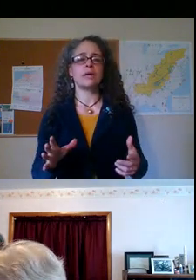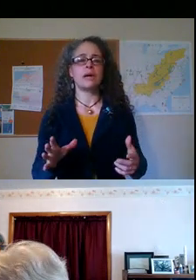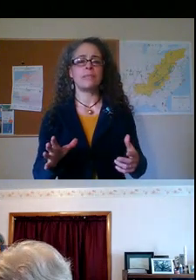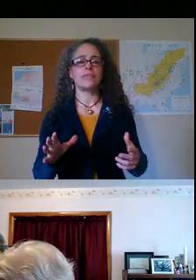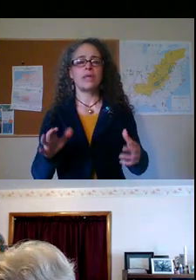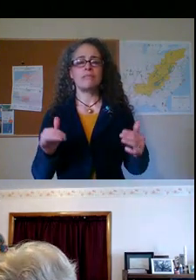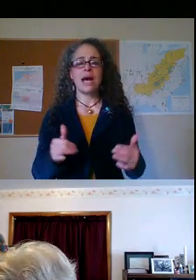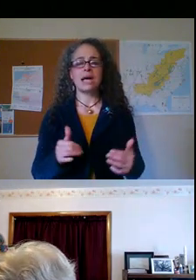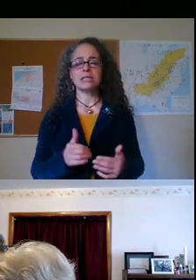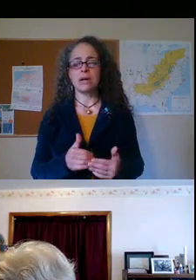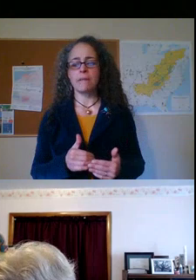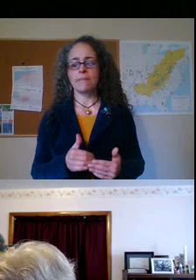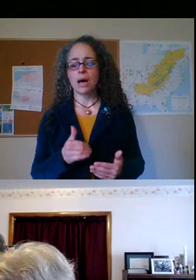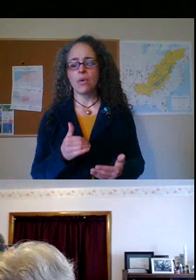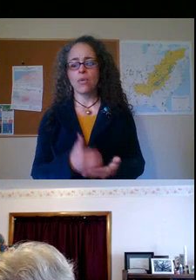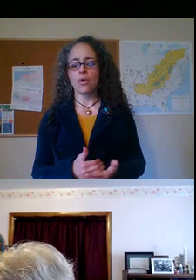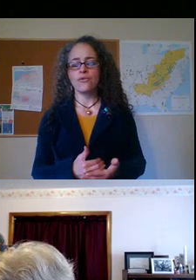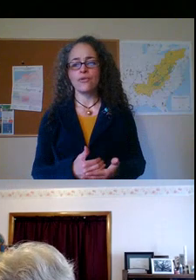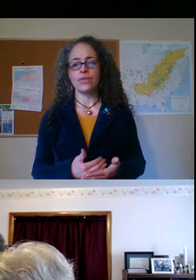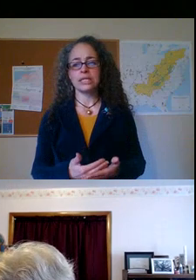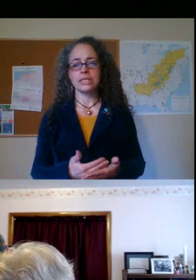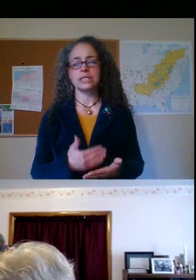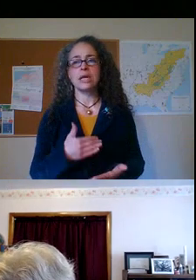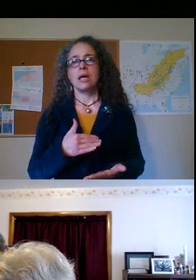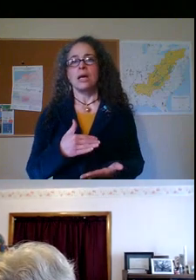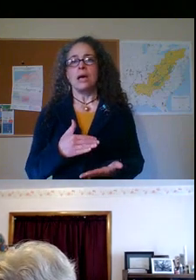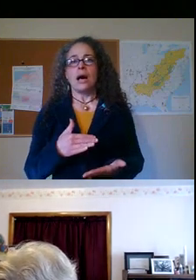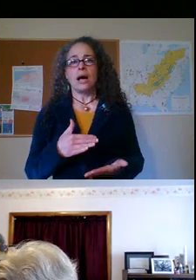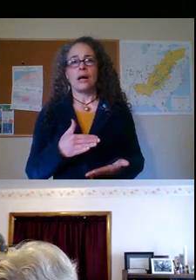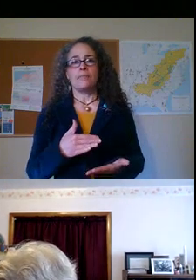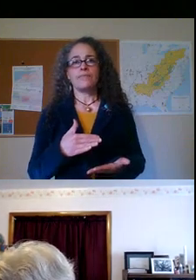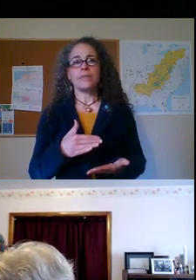but the maximum award for this